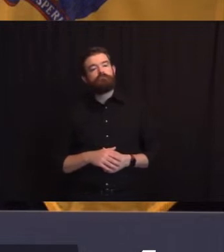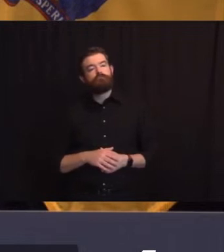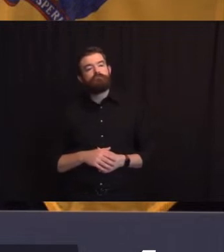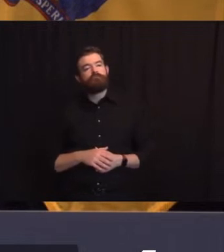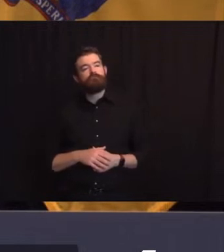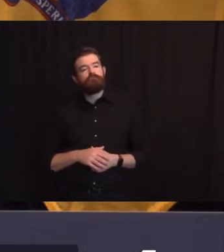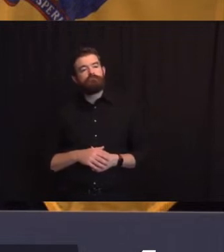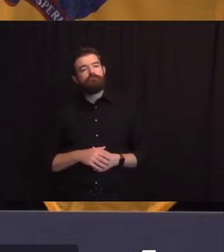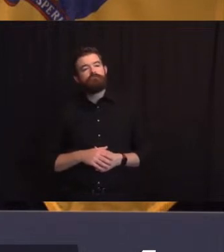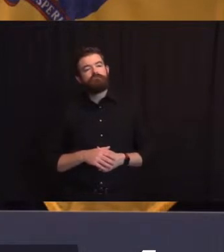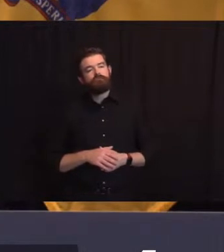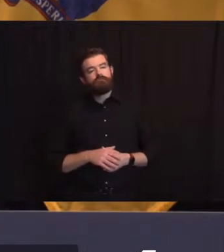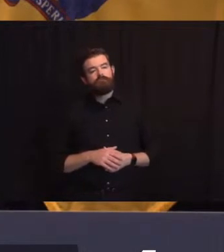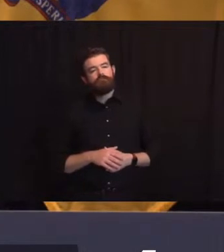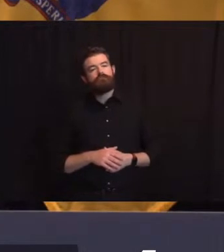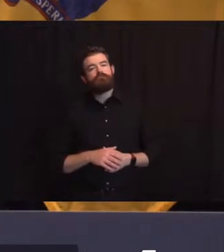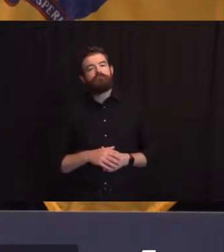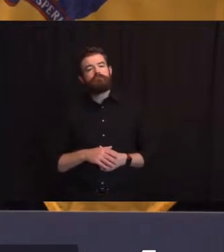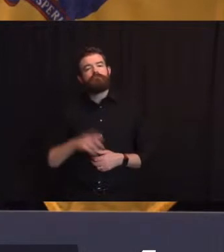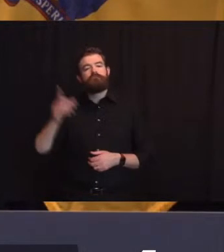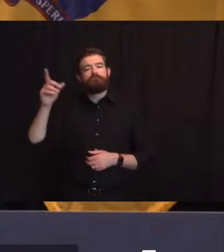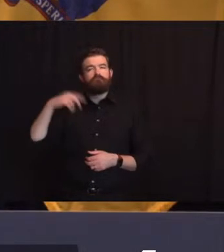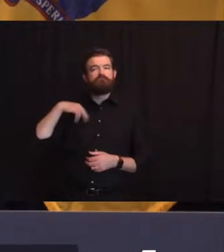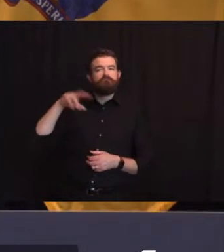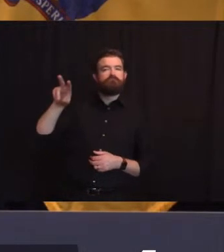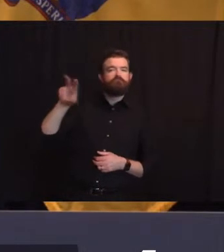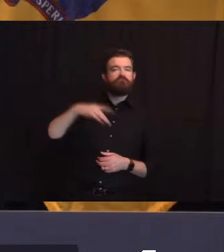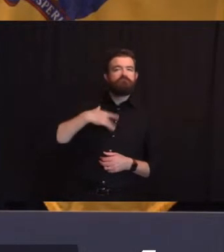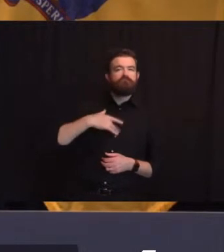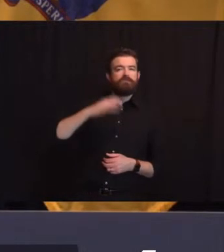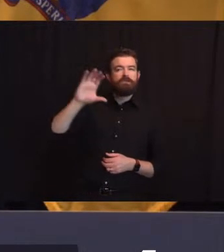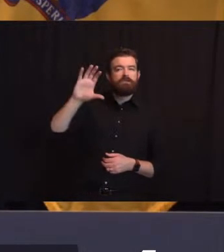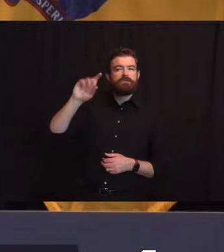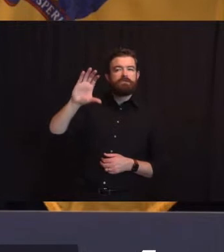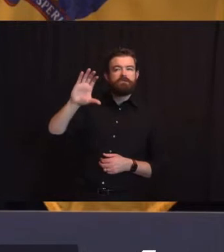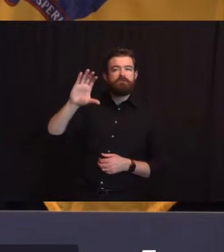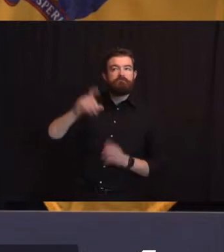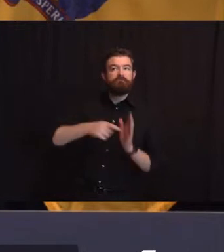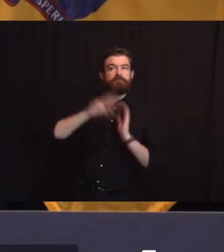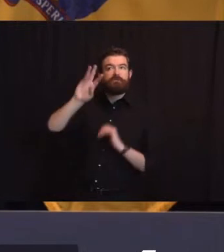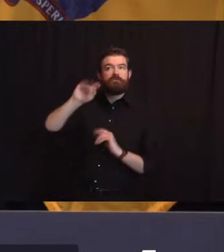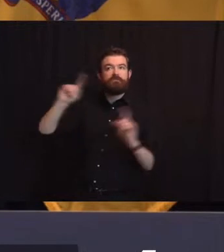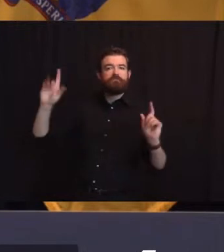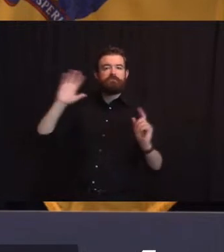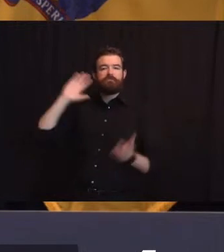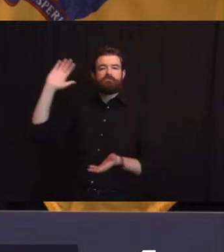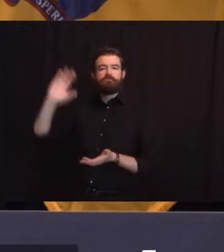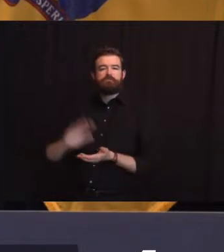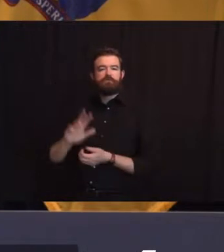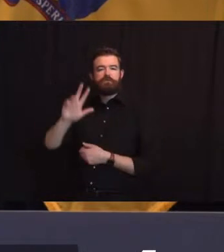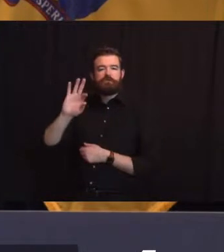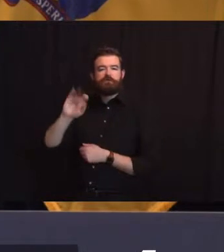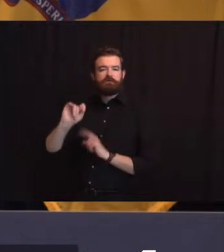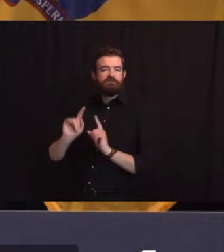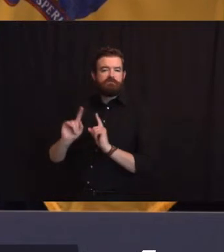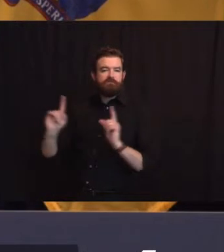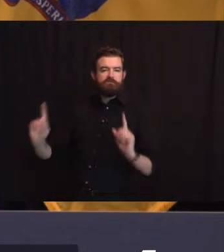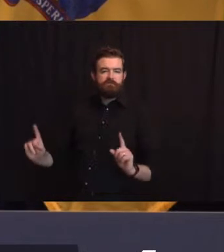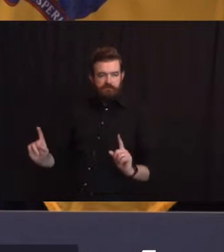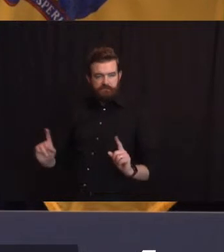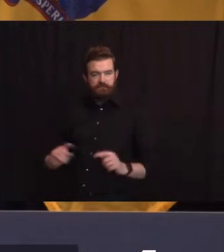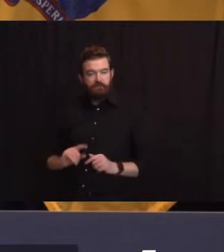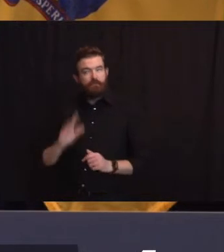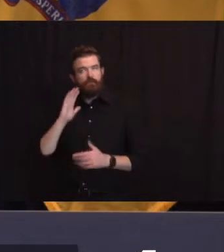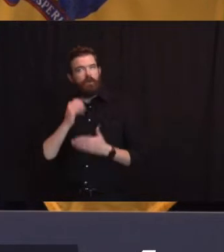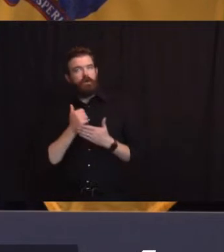3. If you speak to a restaurateur, and we do all the time, that's the game changer. Having to be